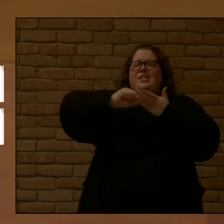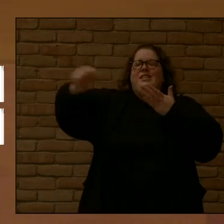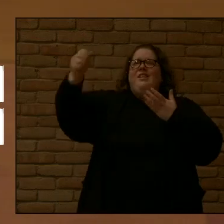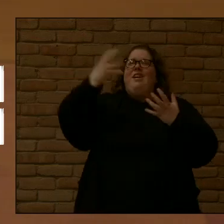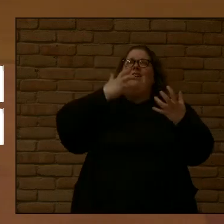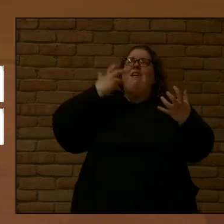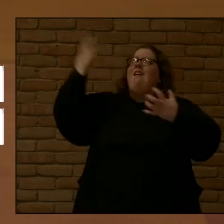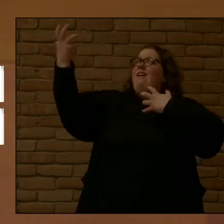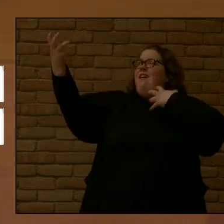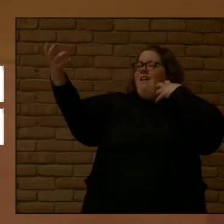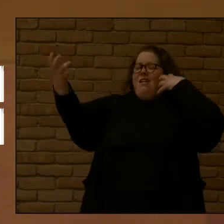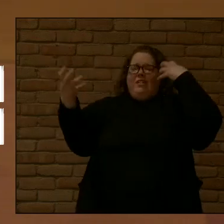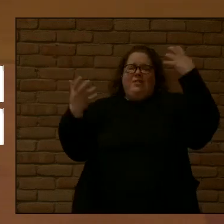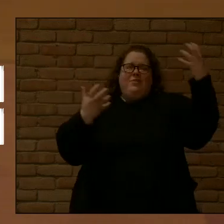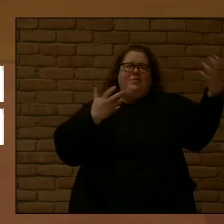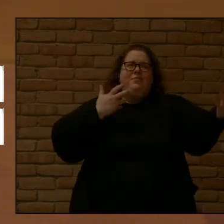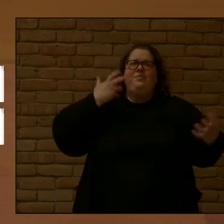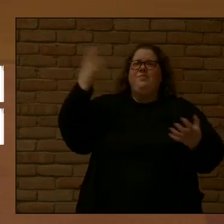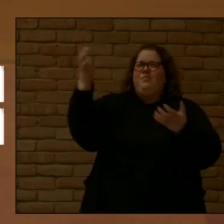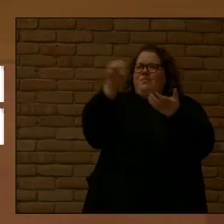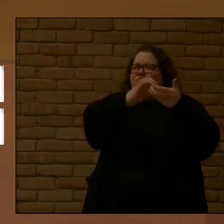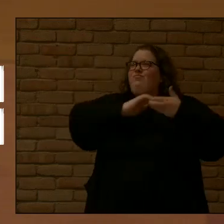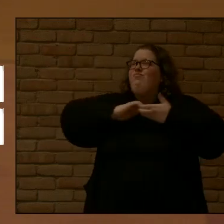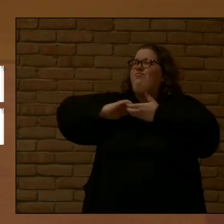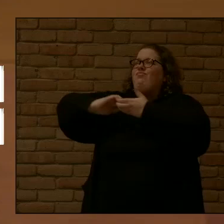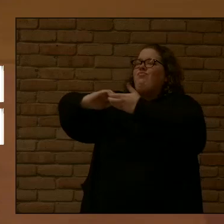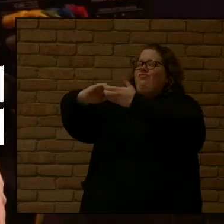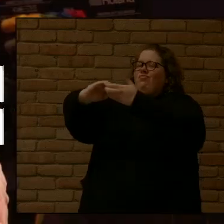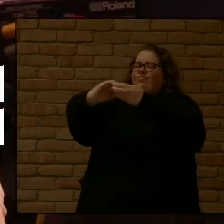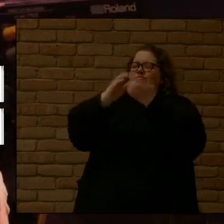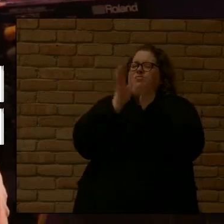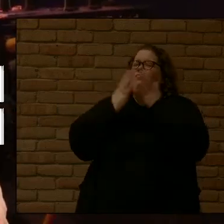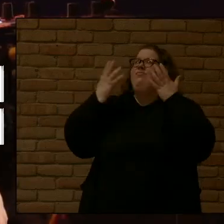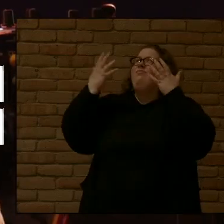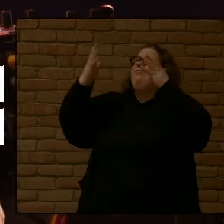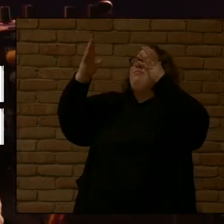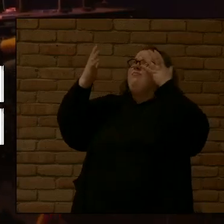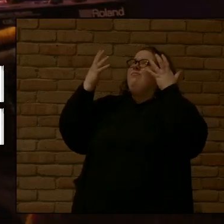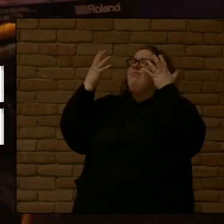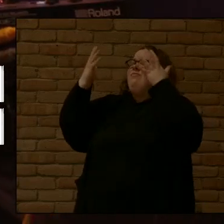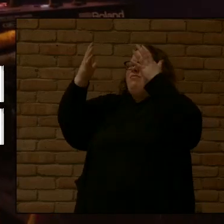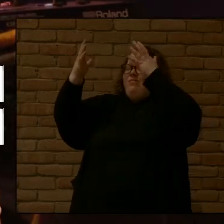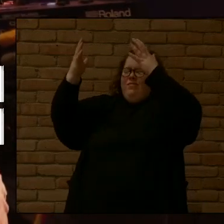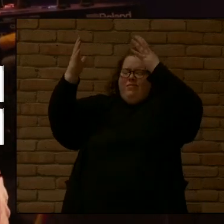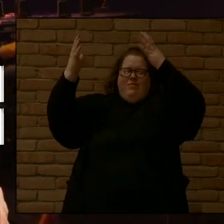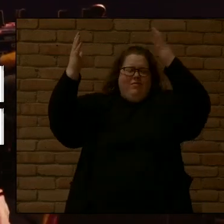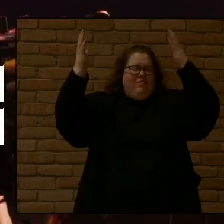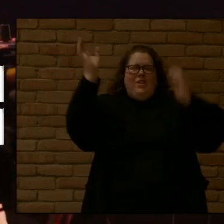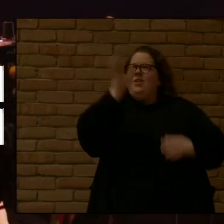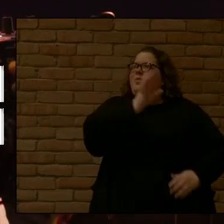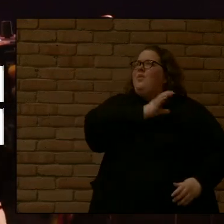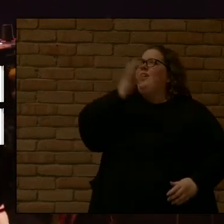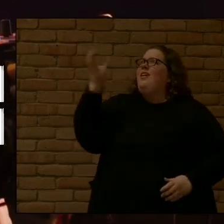still be singing, my song will be the same.